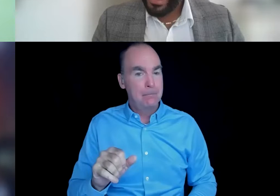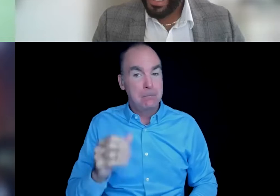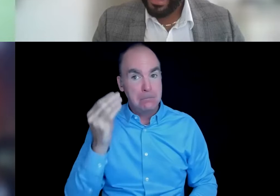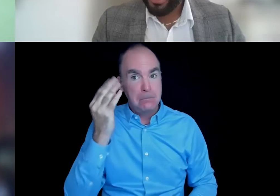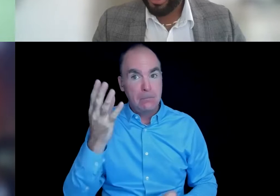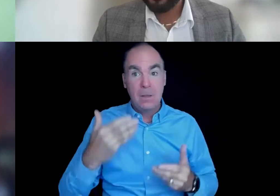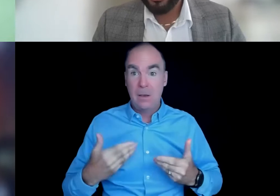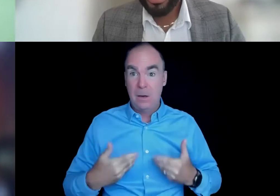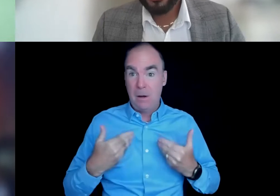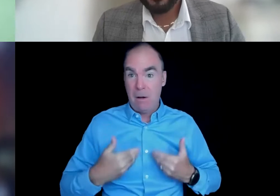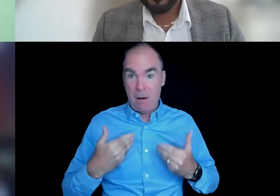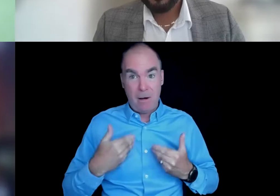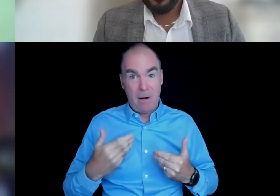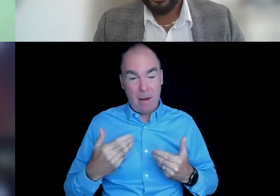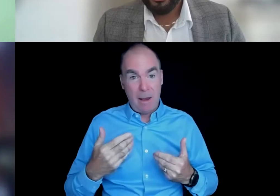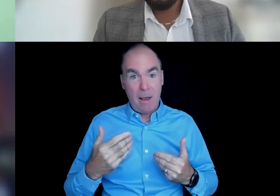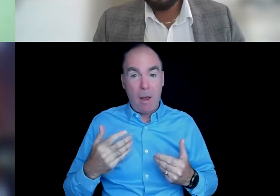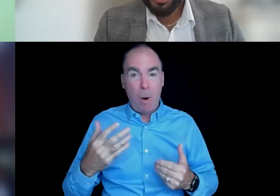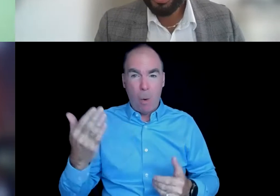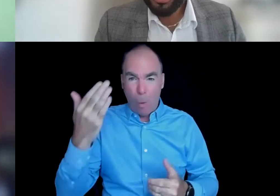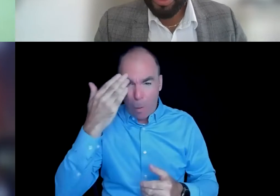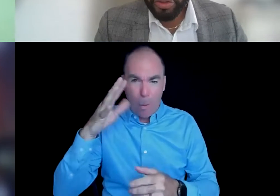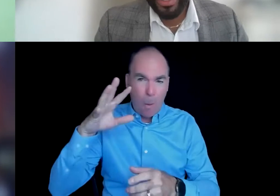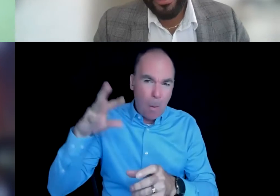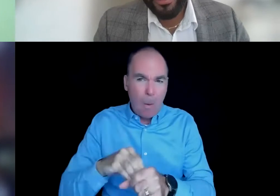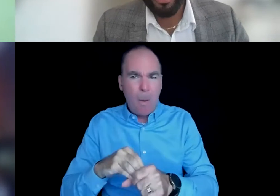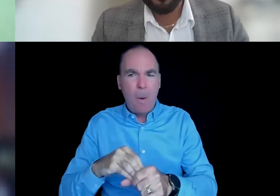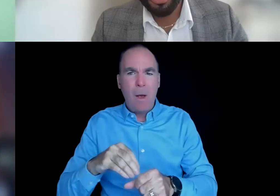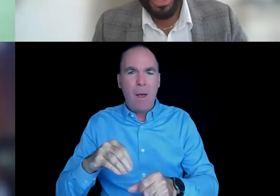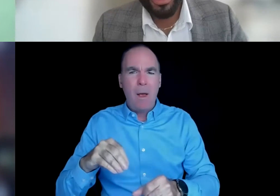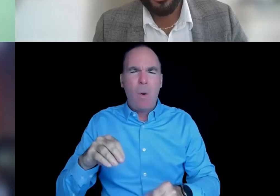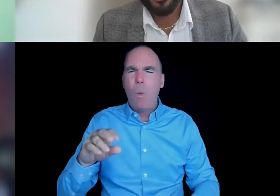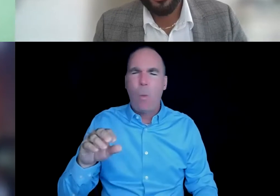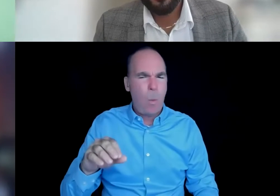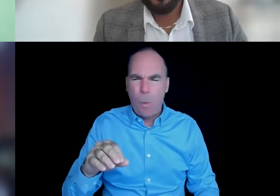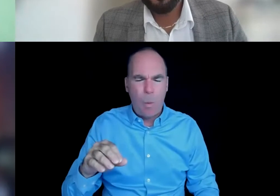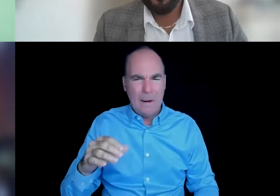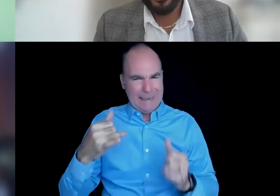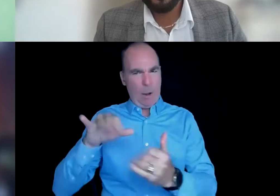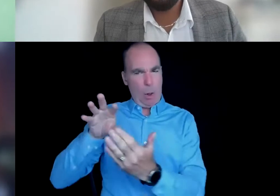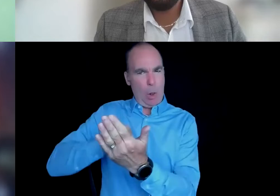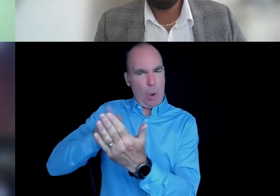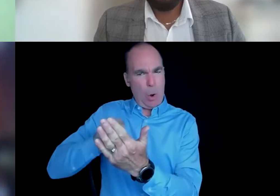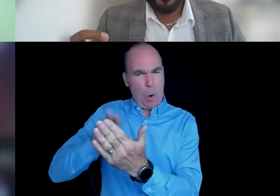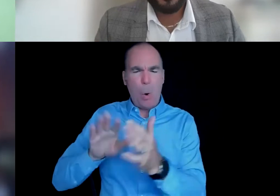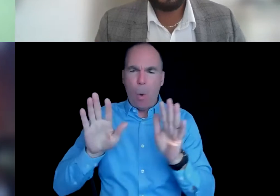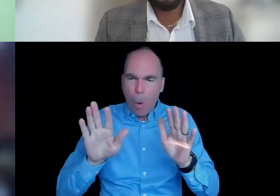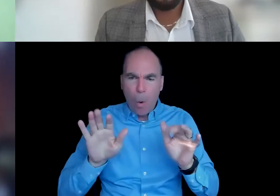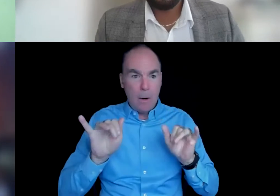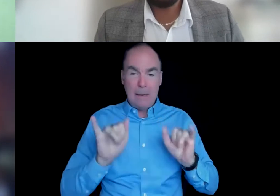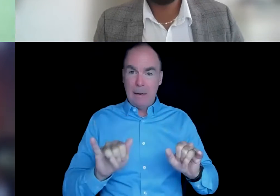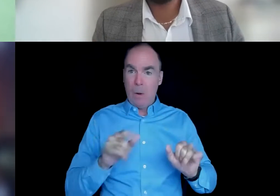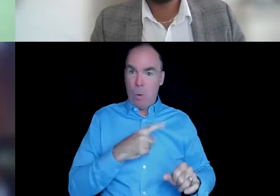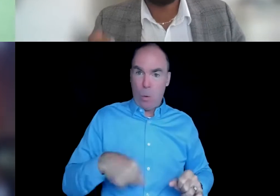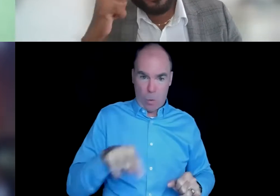people have a lot to learn, but we do have a lot to share. And I think if we listen,